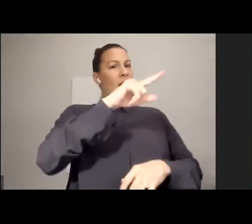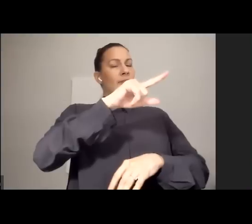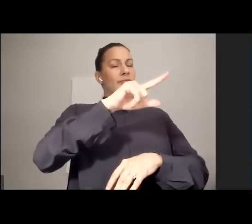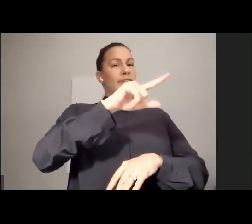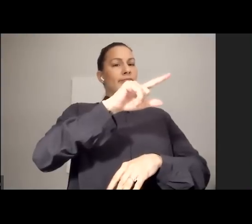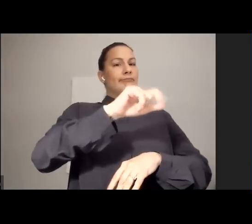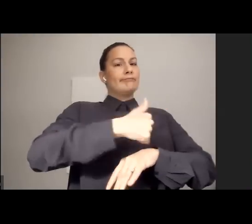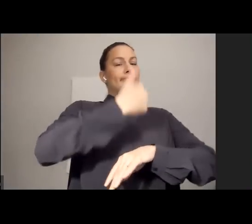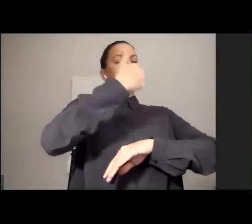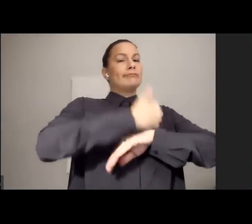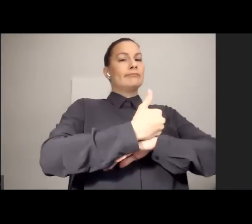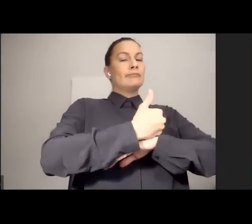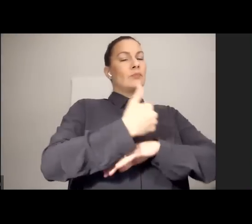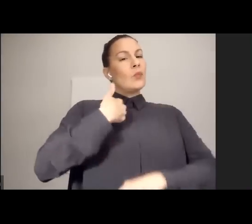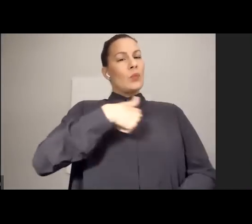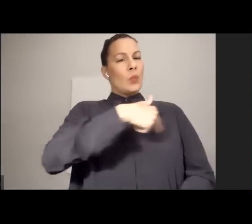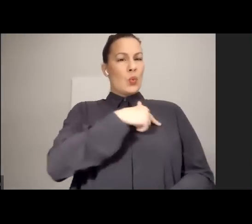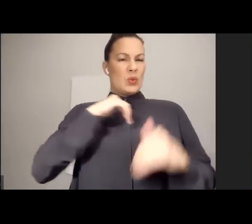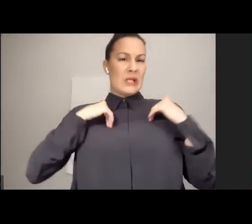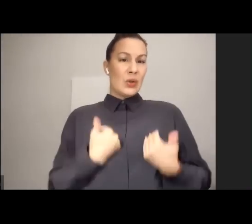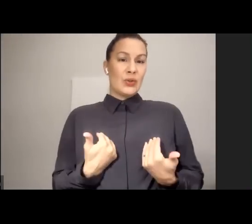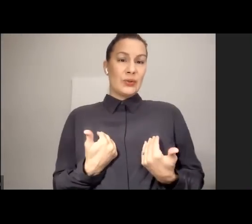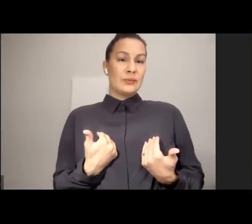We are tired.